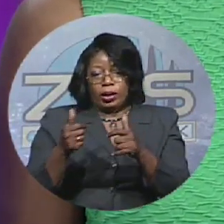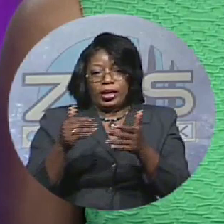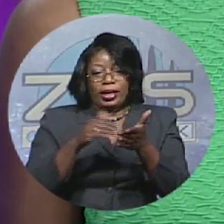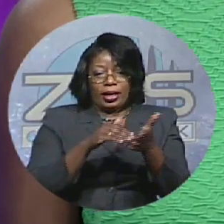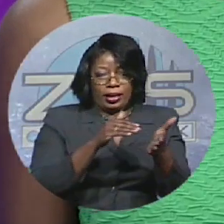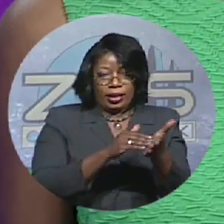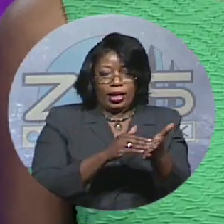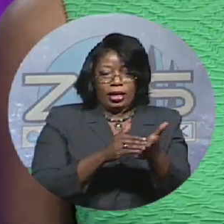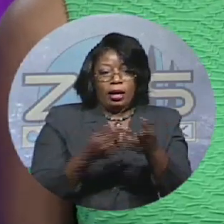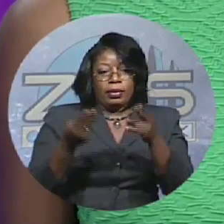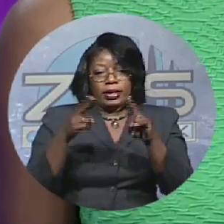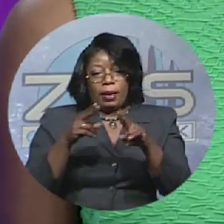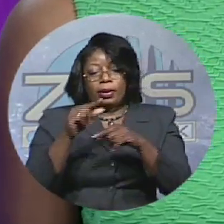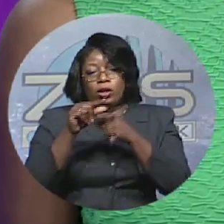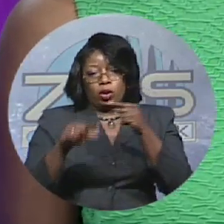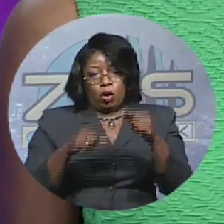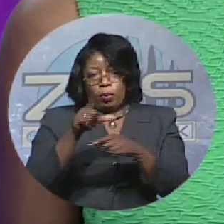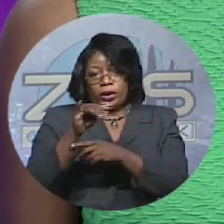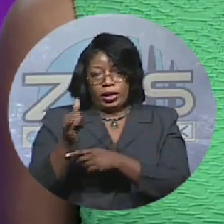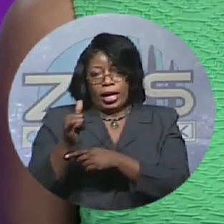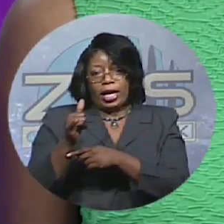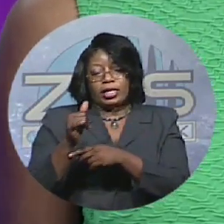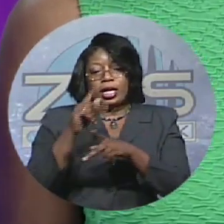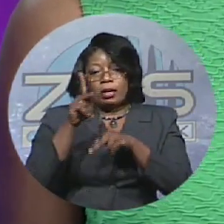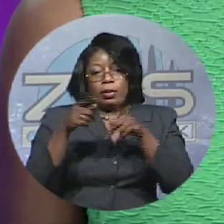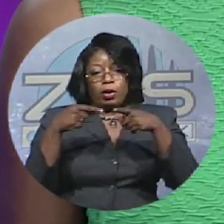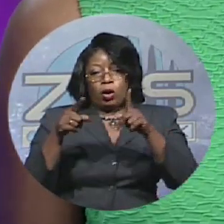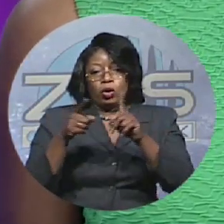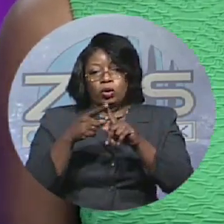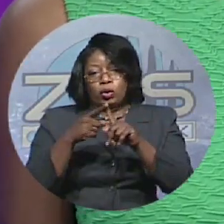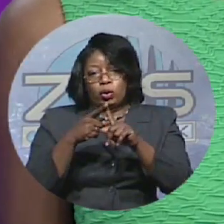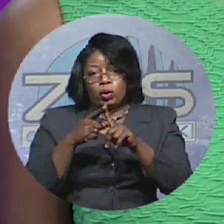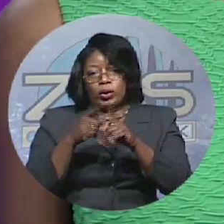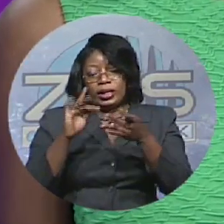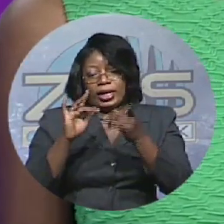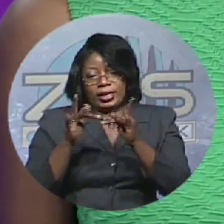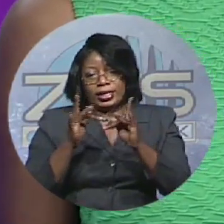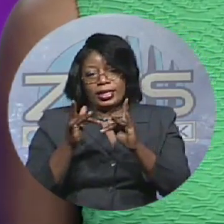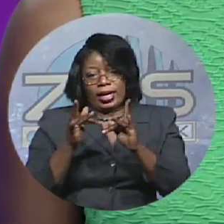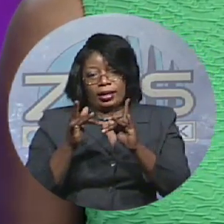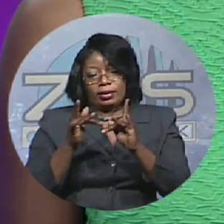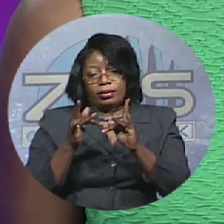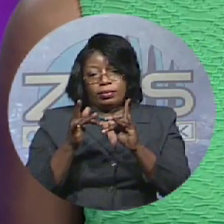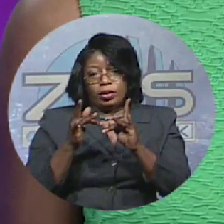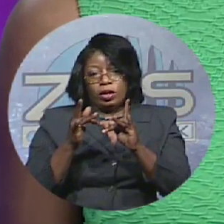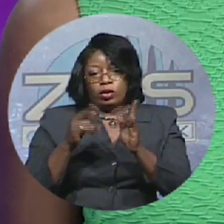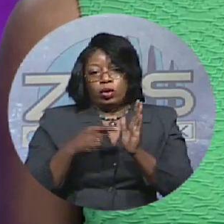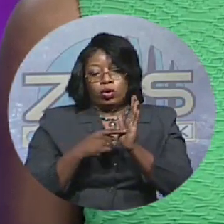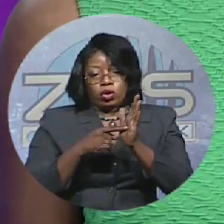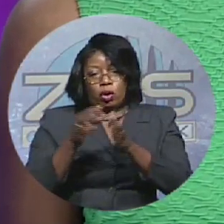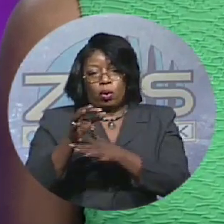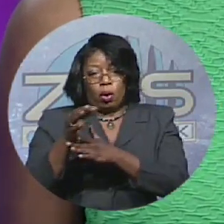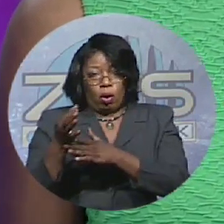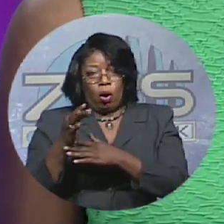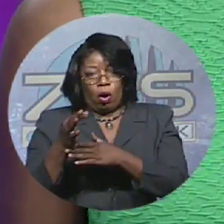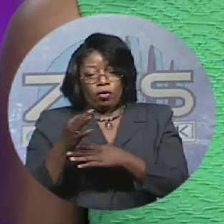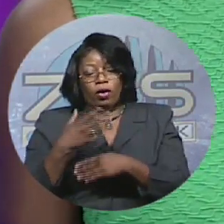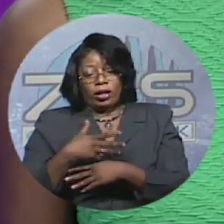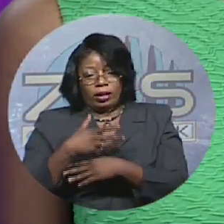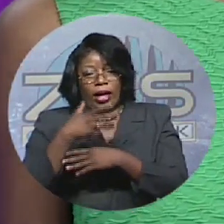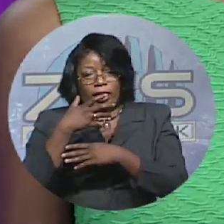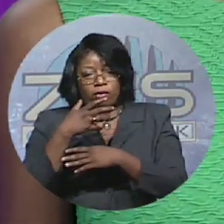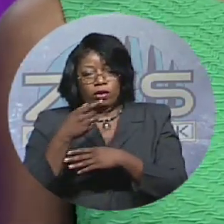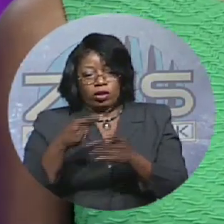a global phenomenon as people turn to social media to vent. He says police are no longer policing just the streets, but